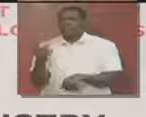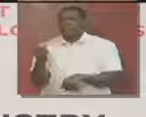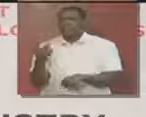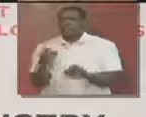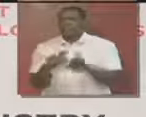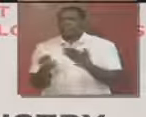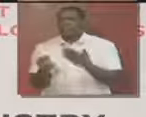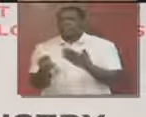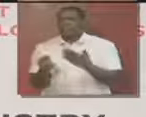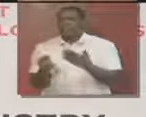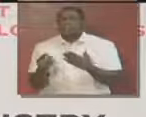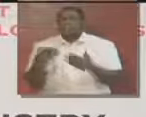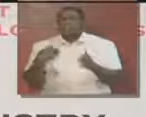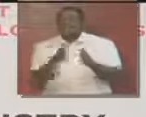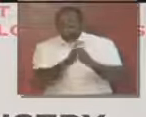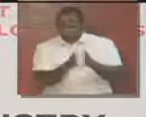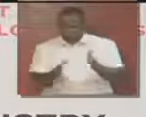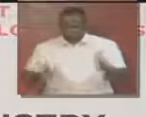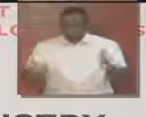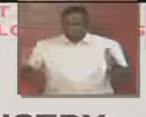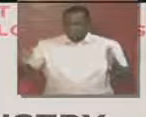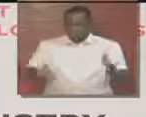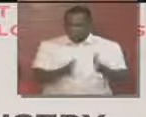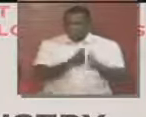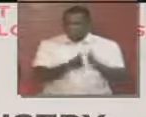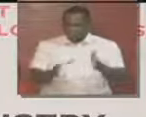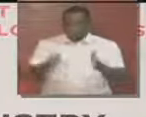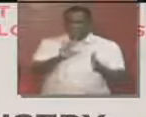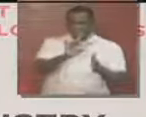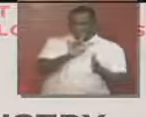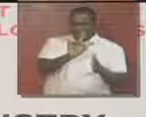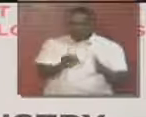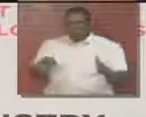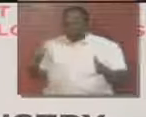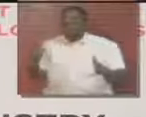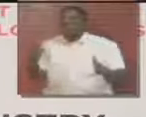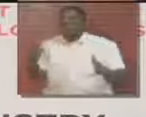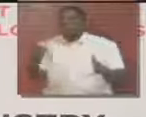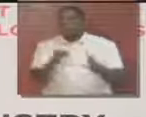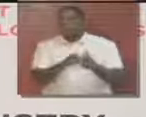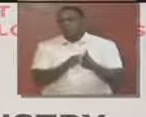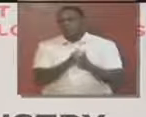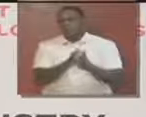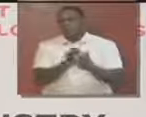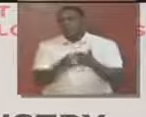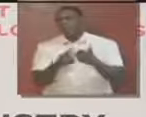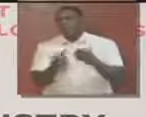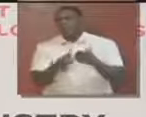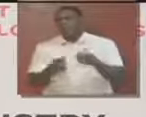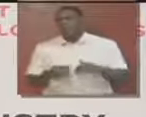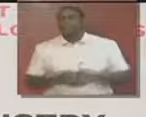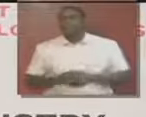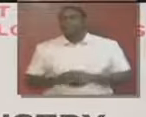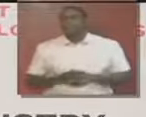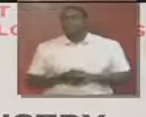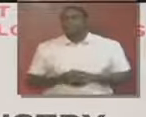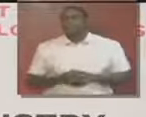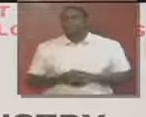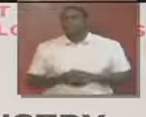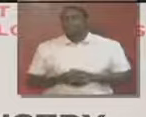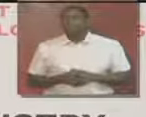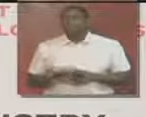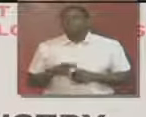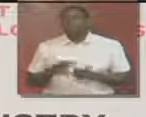dates starting from 8 and ranging to 12 weeks thereafter, after the first vaccine. So unless there is some